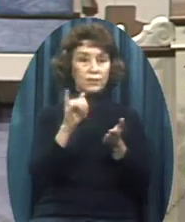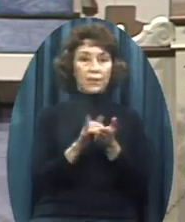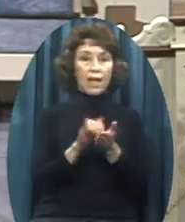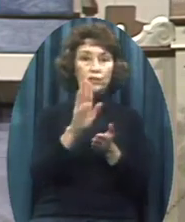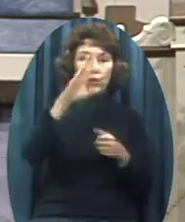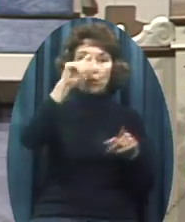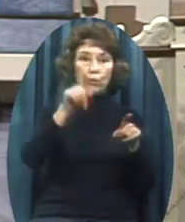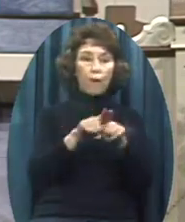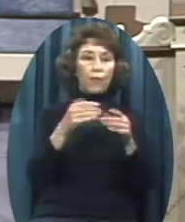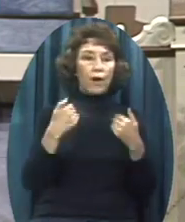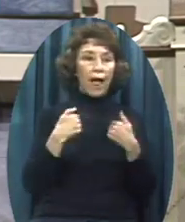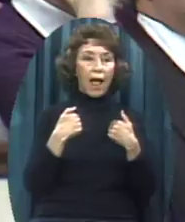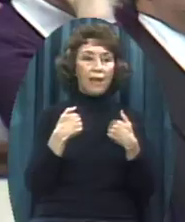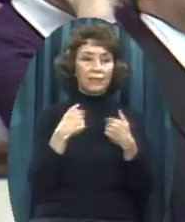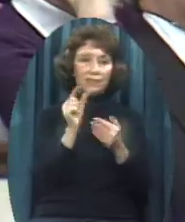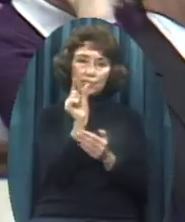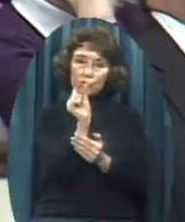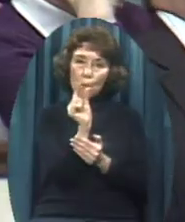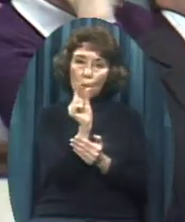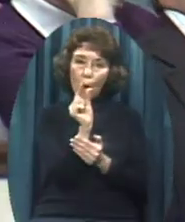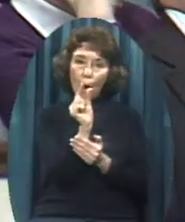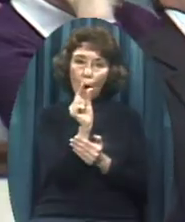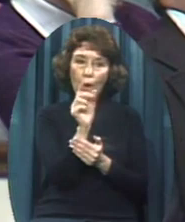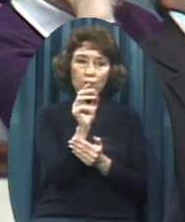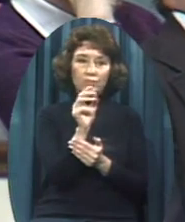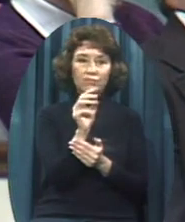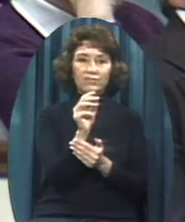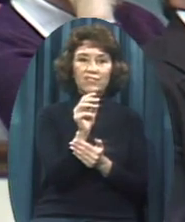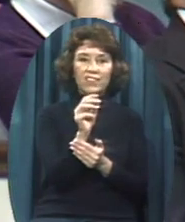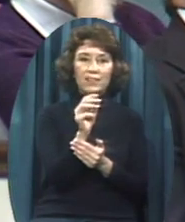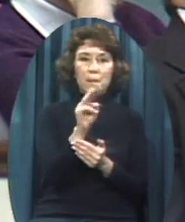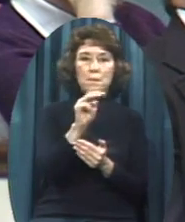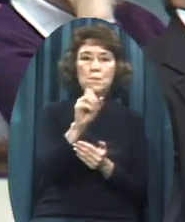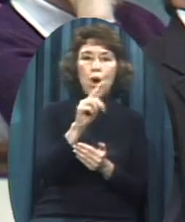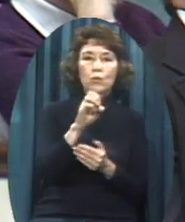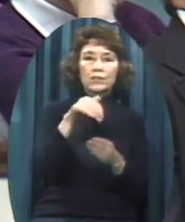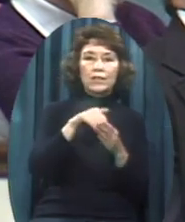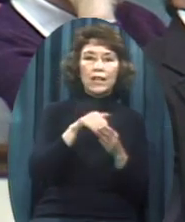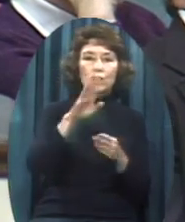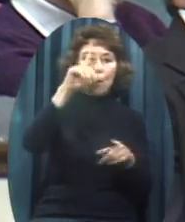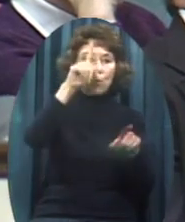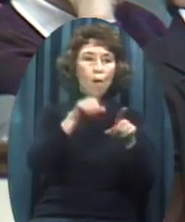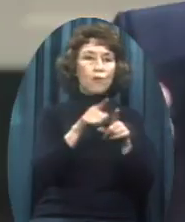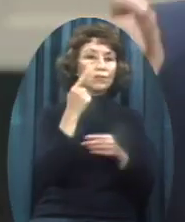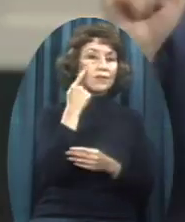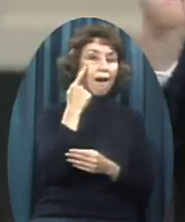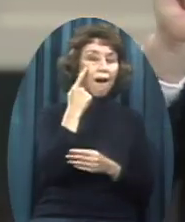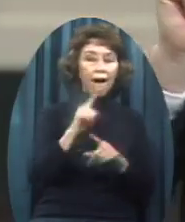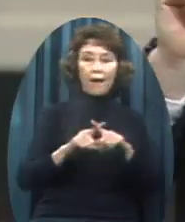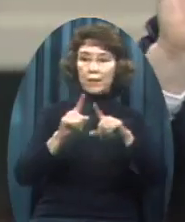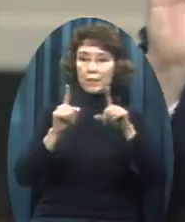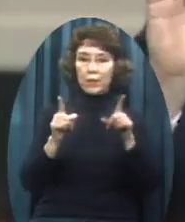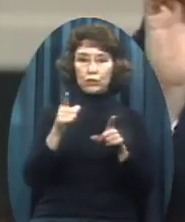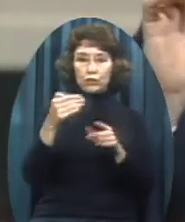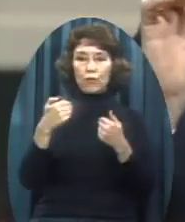telephone pole that's in your own eye? That's Falwell translation, but that is exactly what he's saying here. How can you